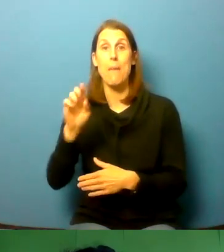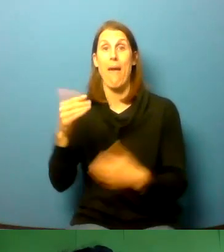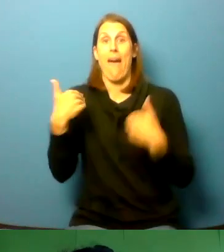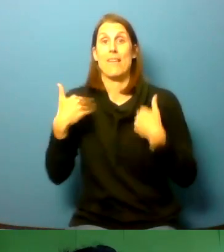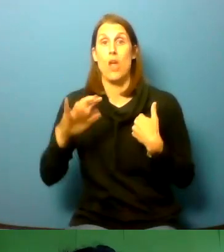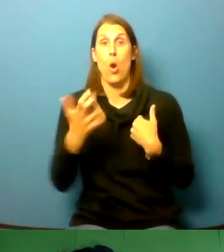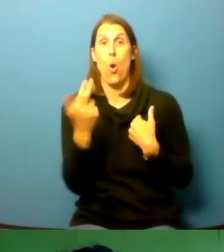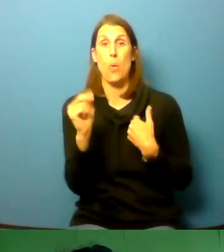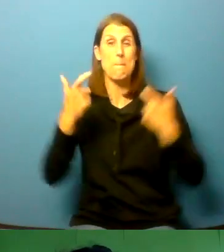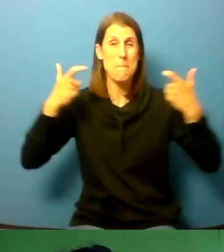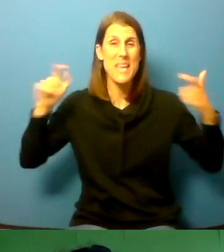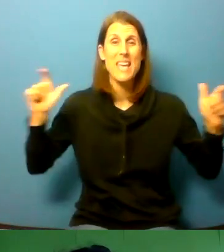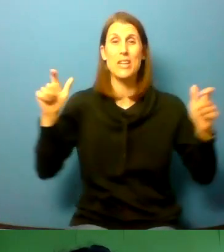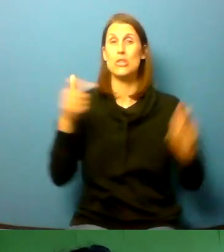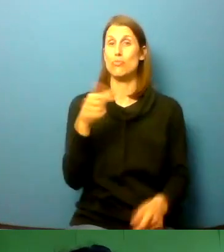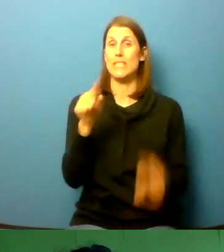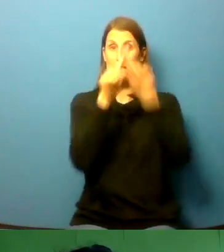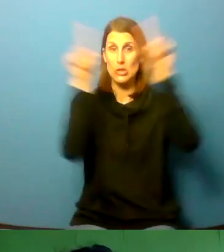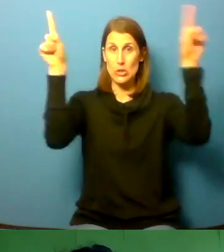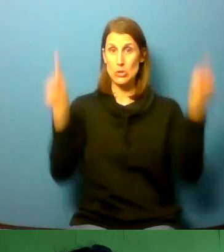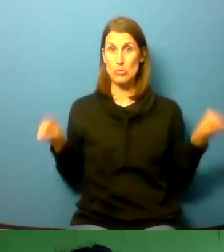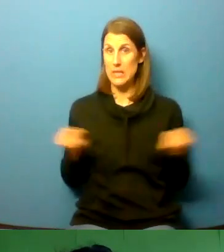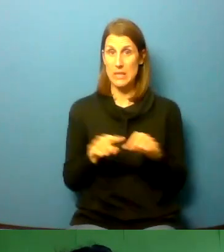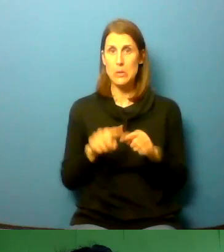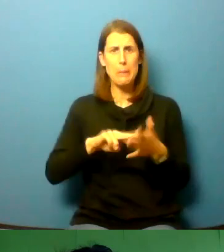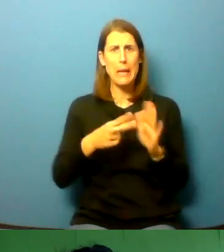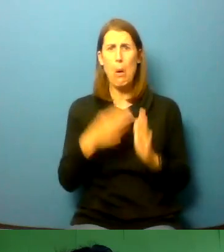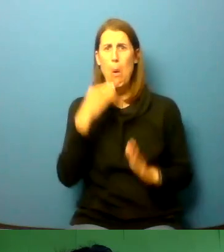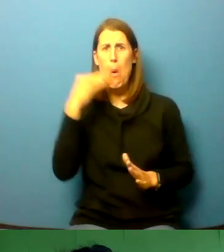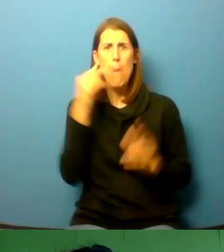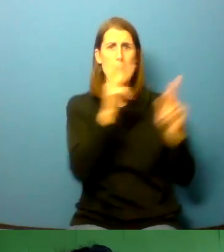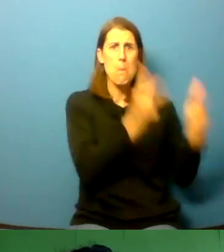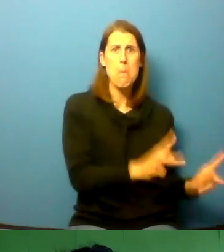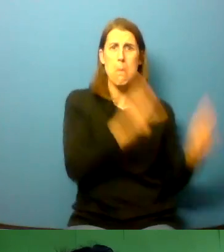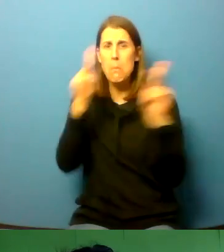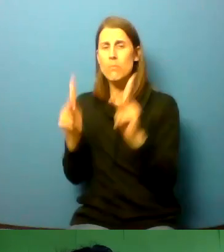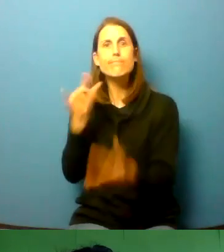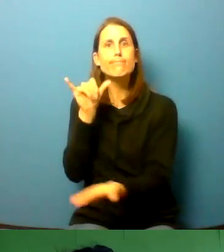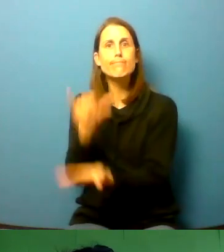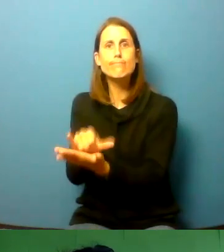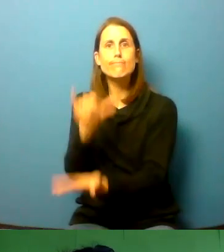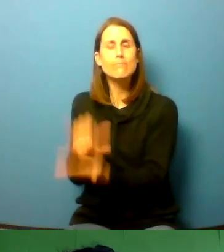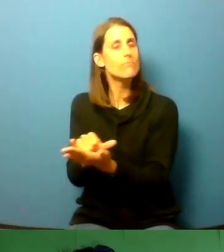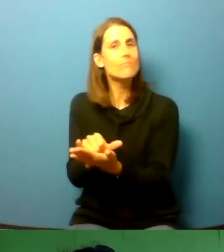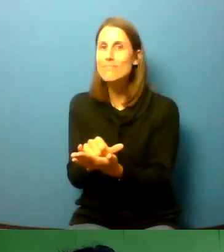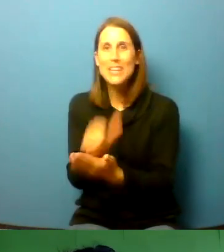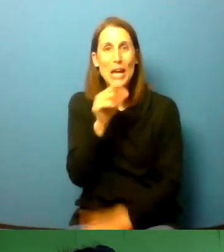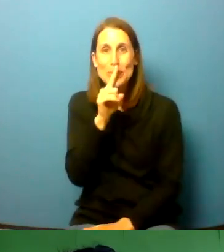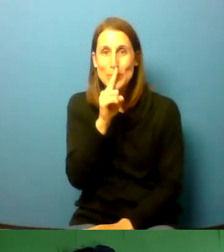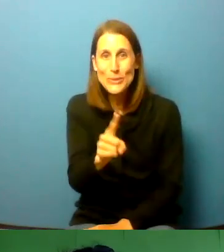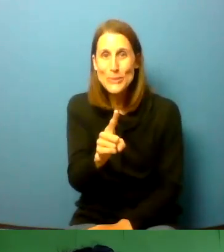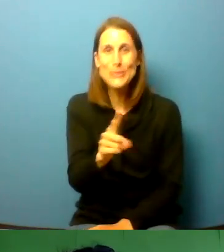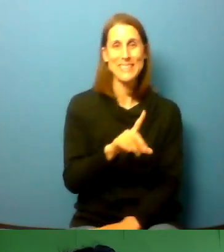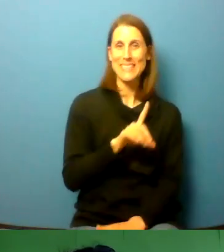But as you can see, Dana and Gabby have found ways, you don't even necessarily need the screen, and Dana just has paper taped to her